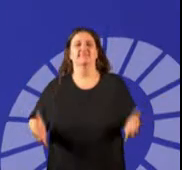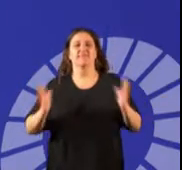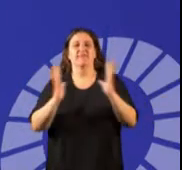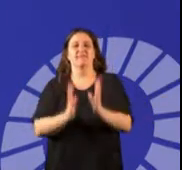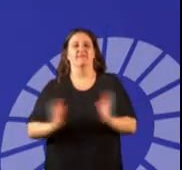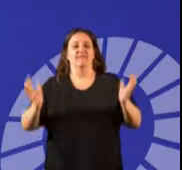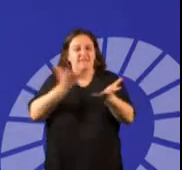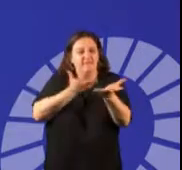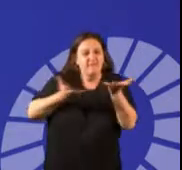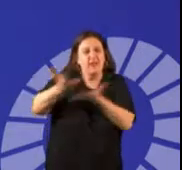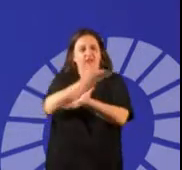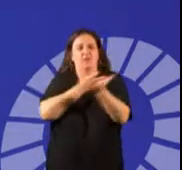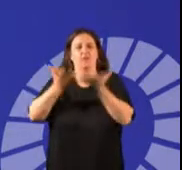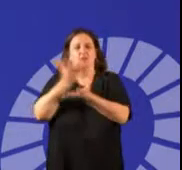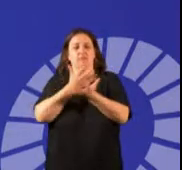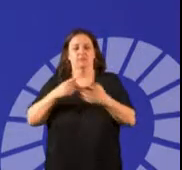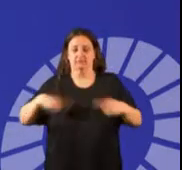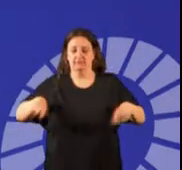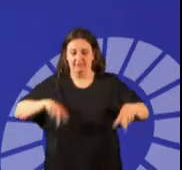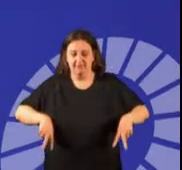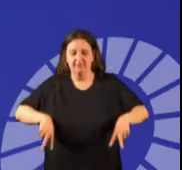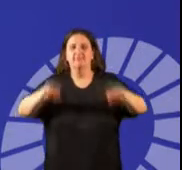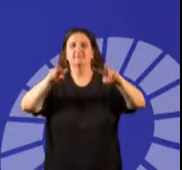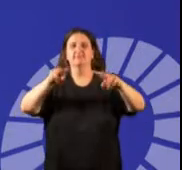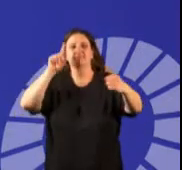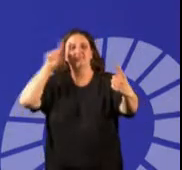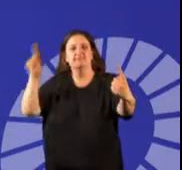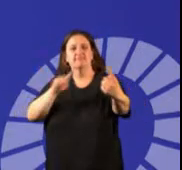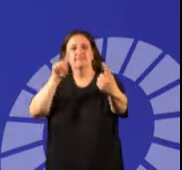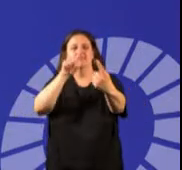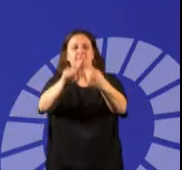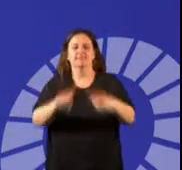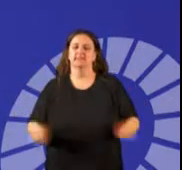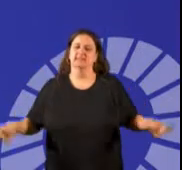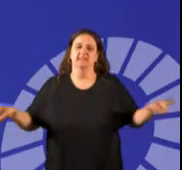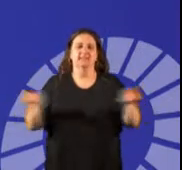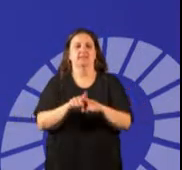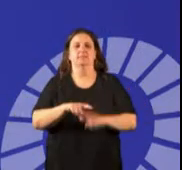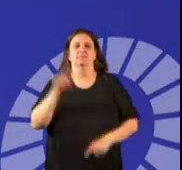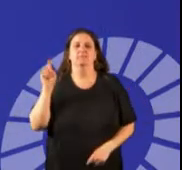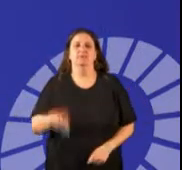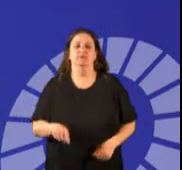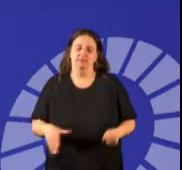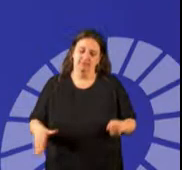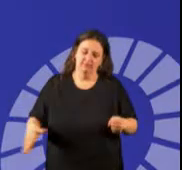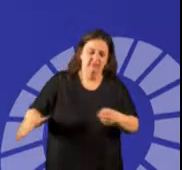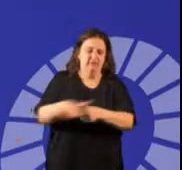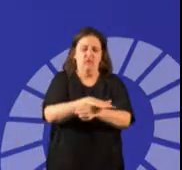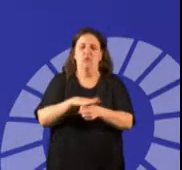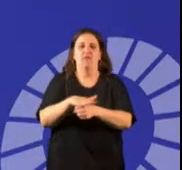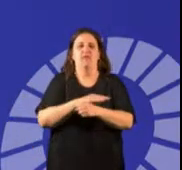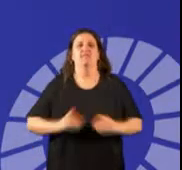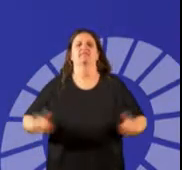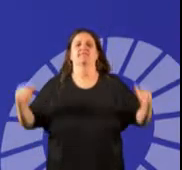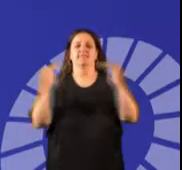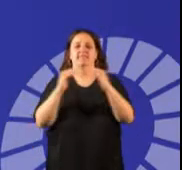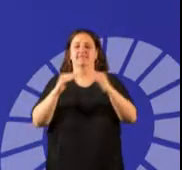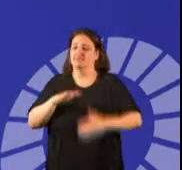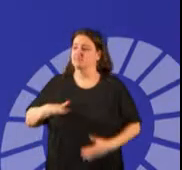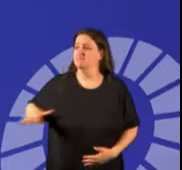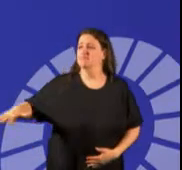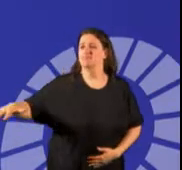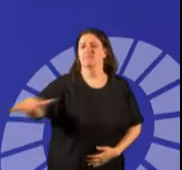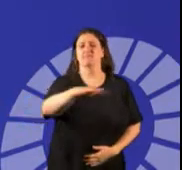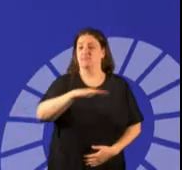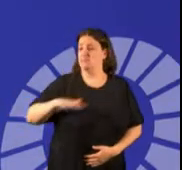same desire, the same will, the will to achieve 100% equality for all women